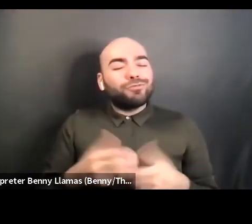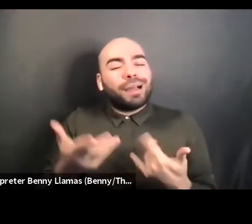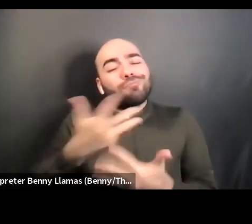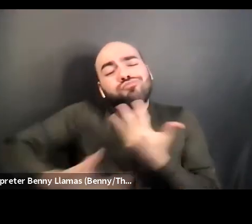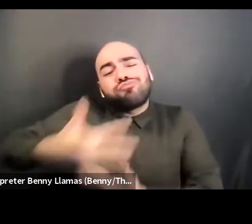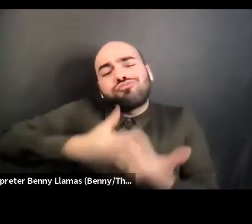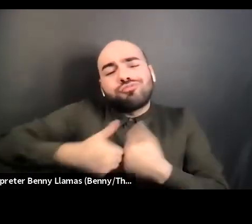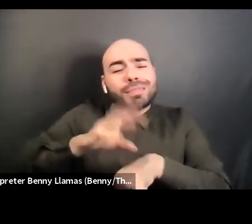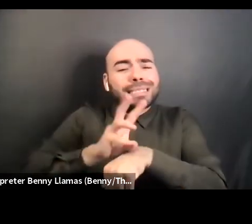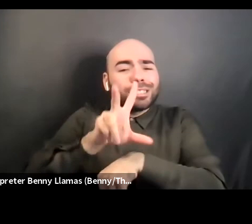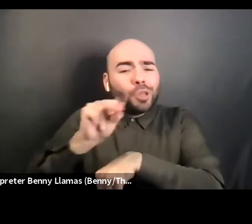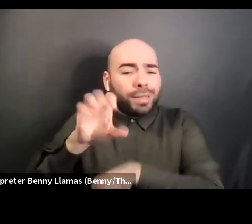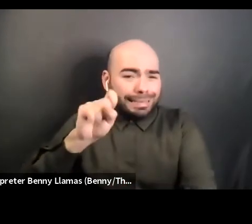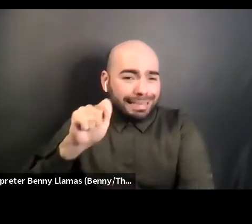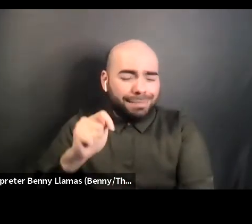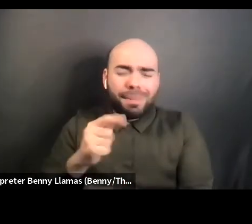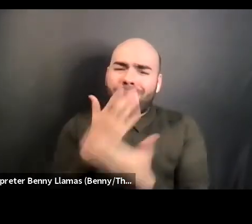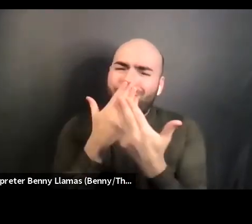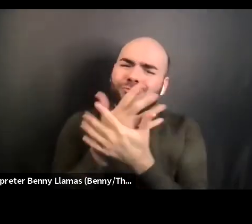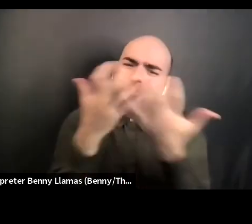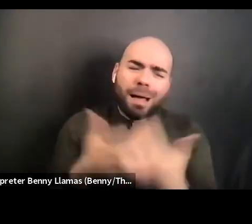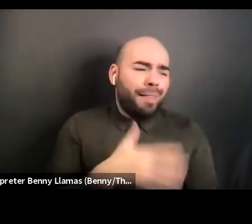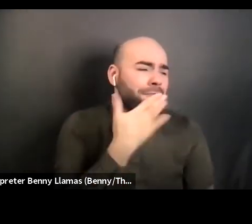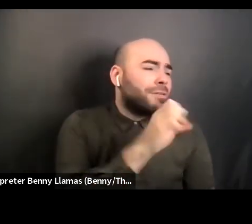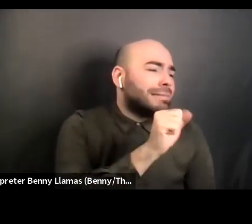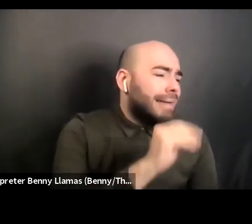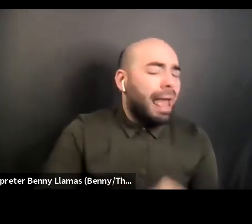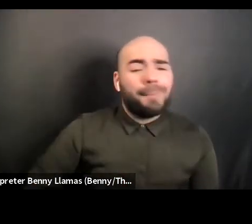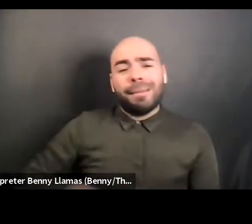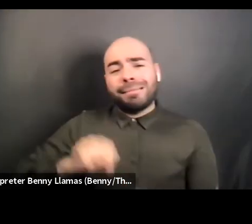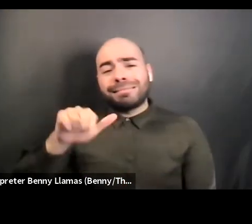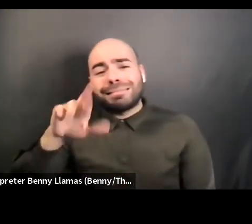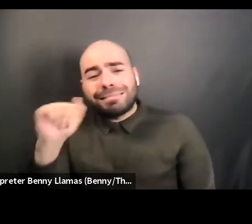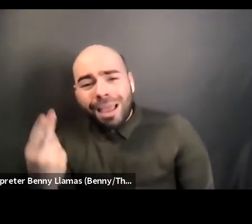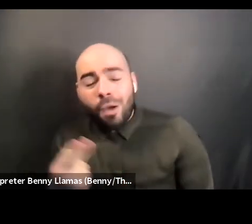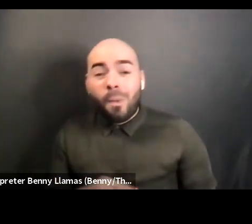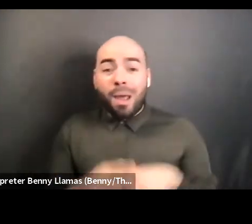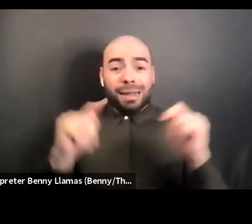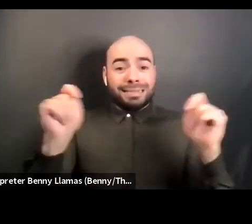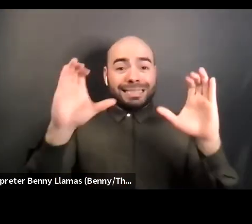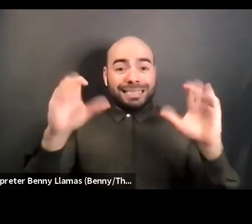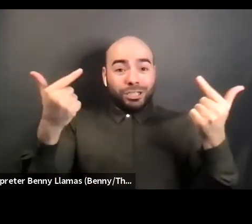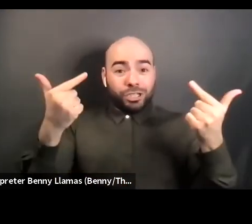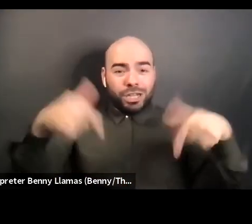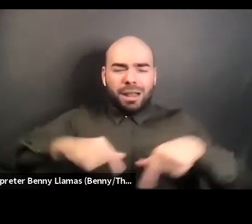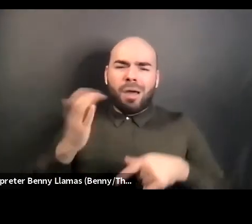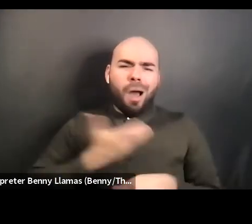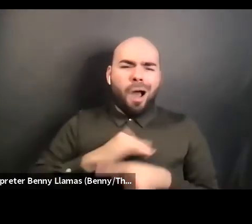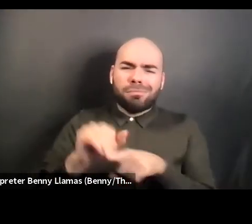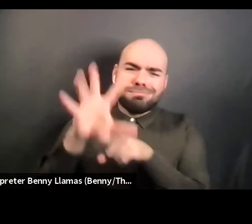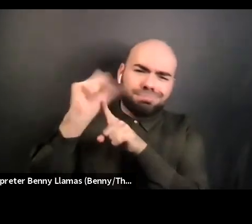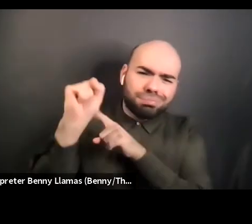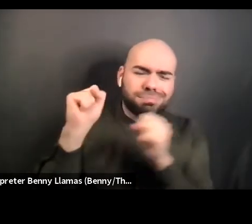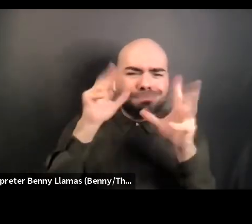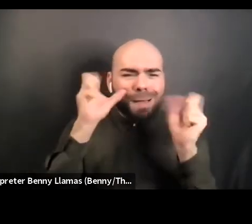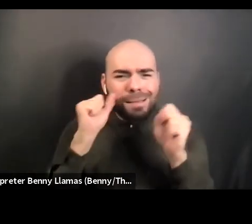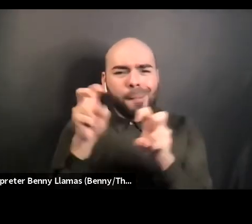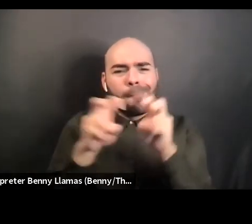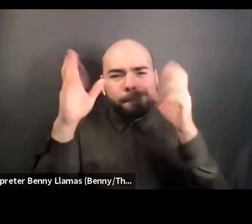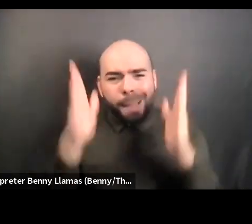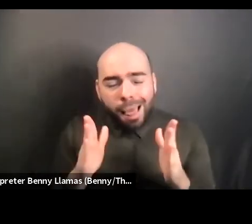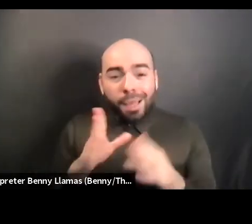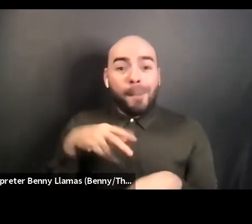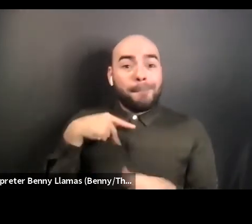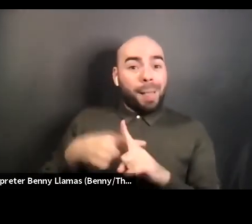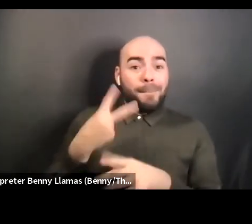for being here today. Thank you to Sam and Sarah, to TCG for giving us this space, and to our incredible panelists and